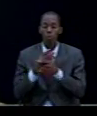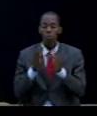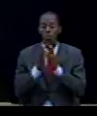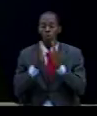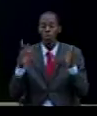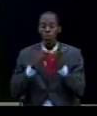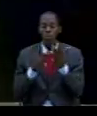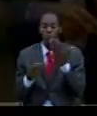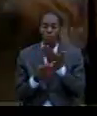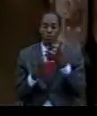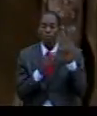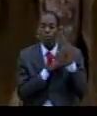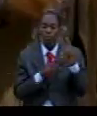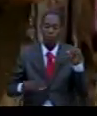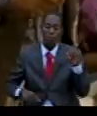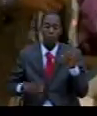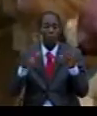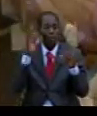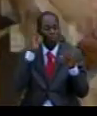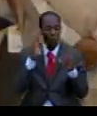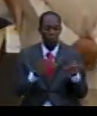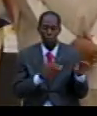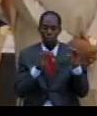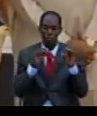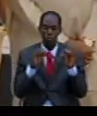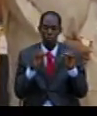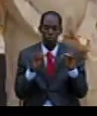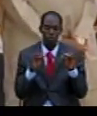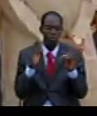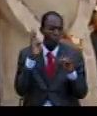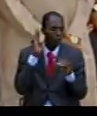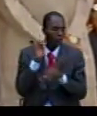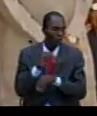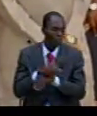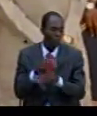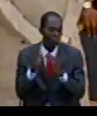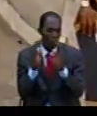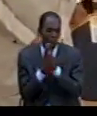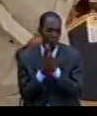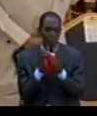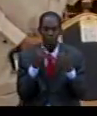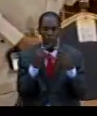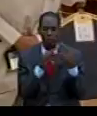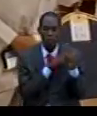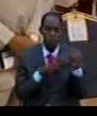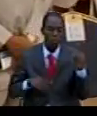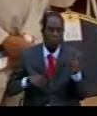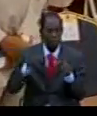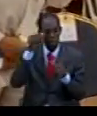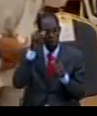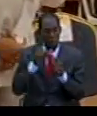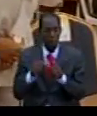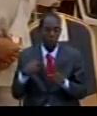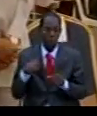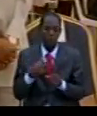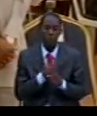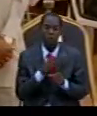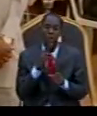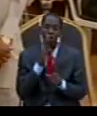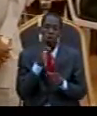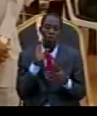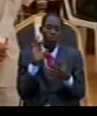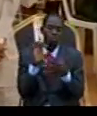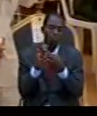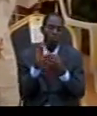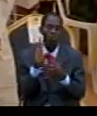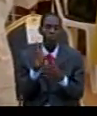will crush it. Shall we lift up our voice to God in prayer? Remember, we are connected all over